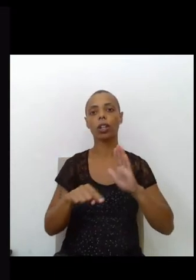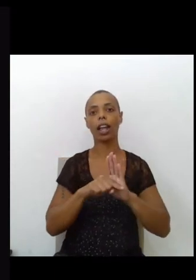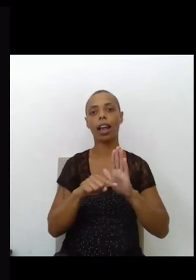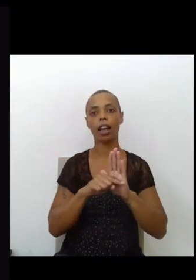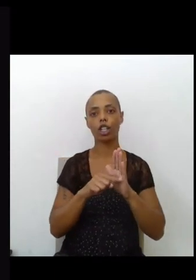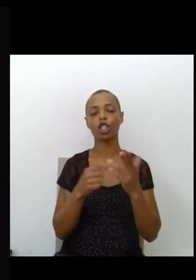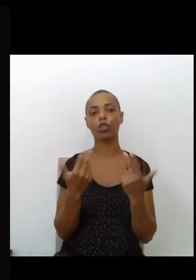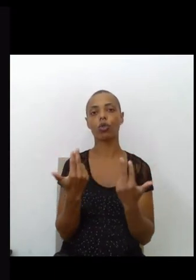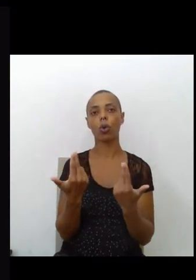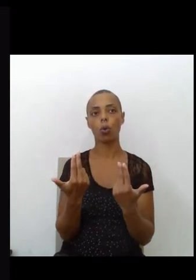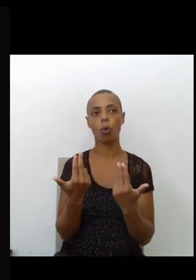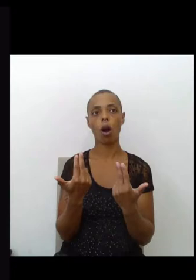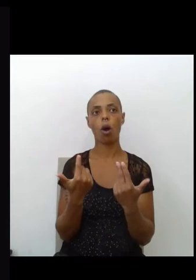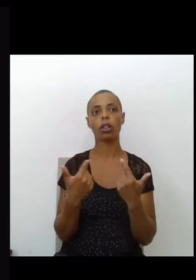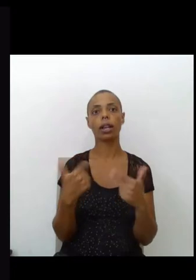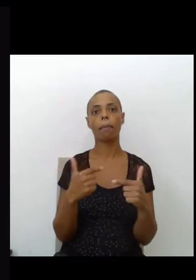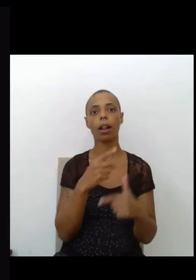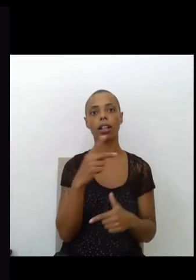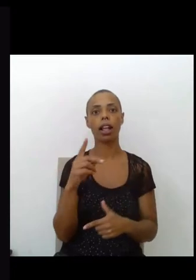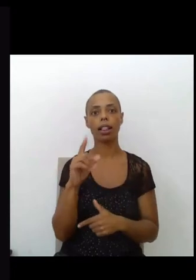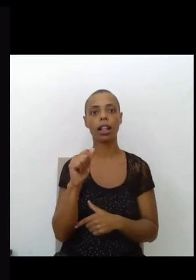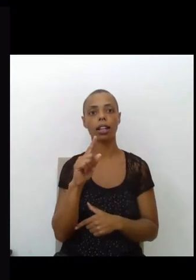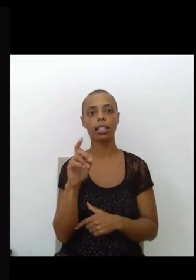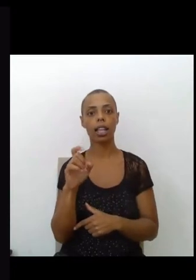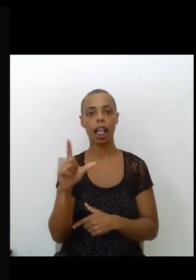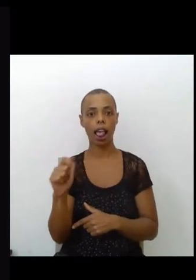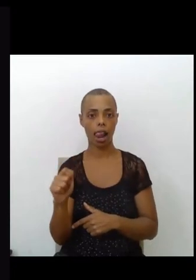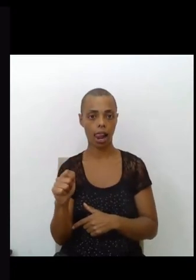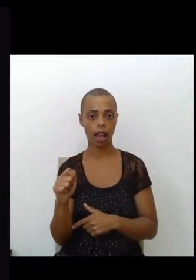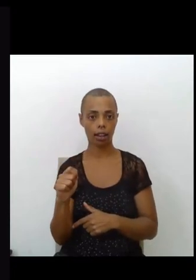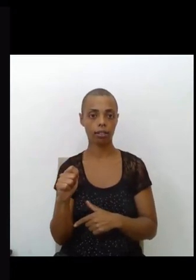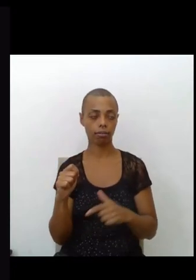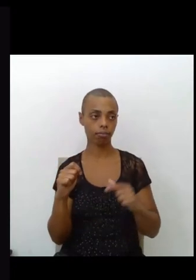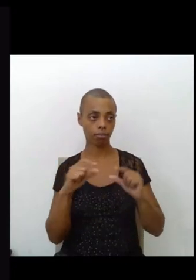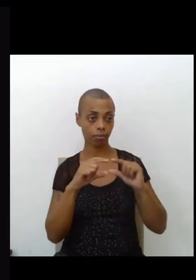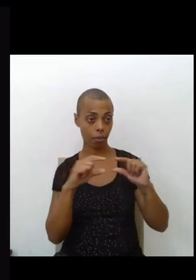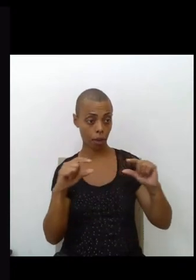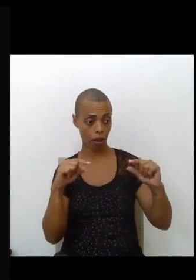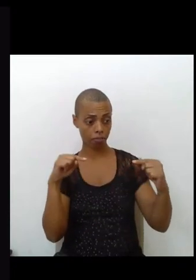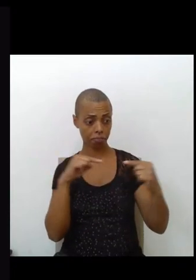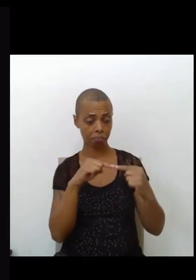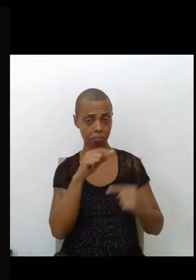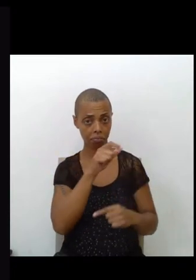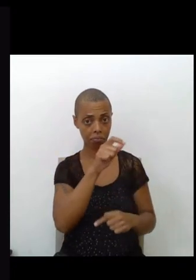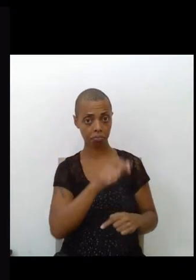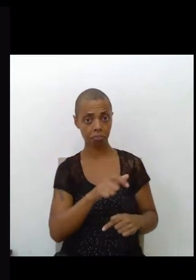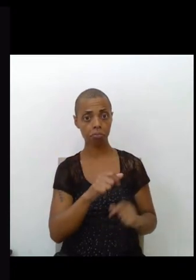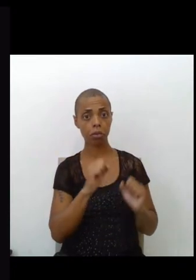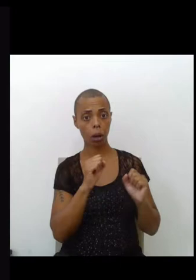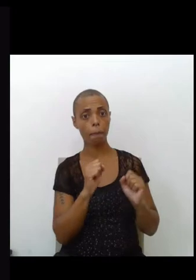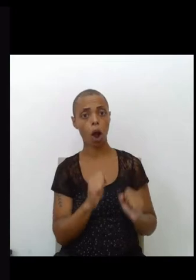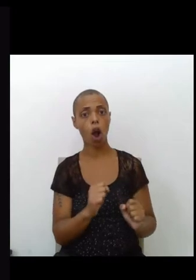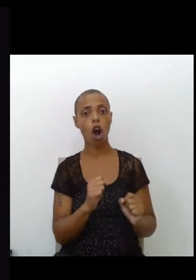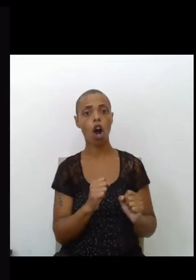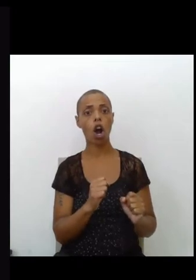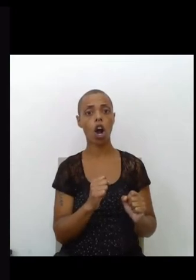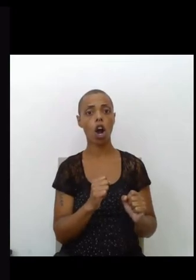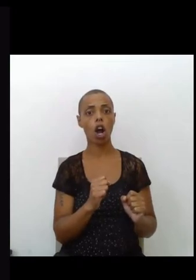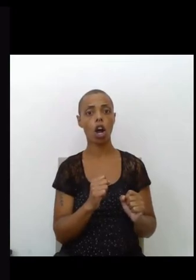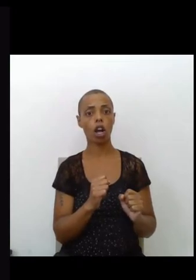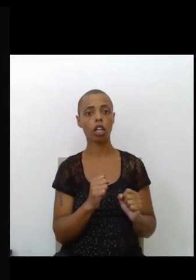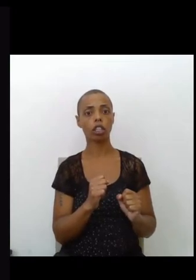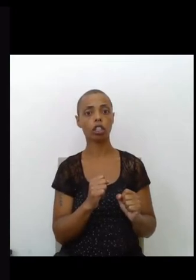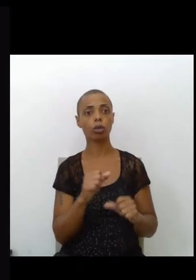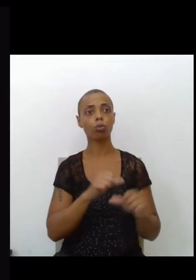those to whom the term applies can re-deploy it or redeploy its use or